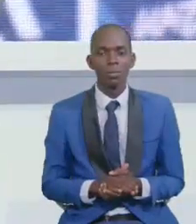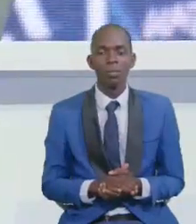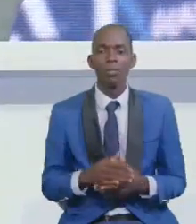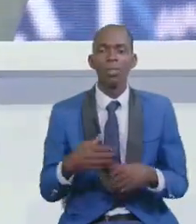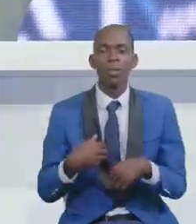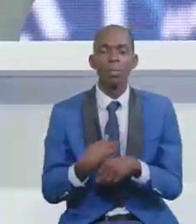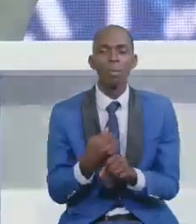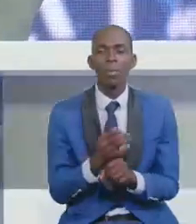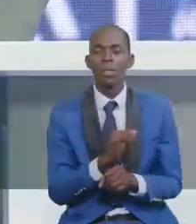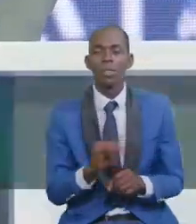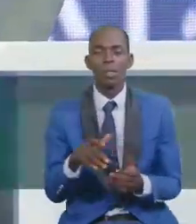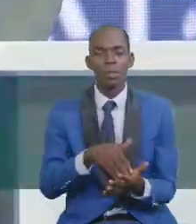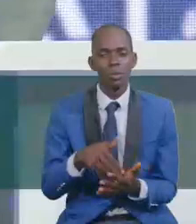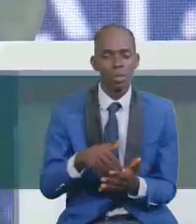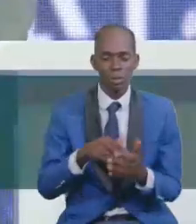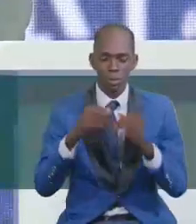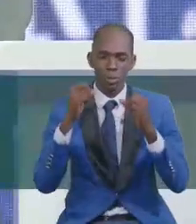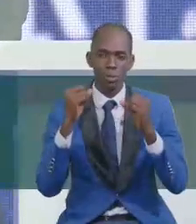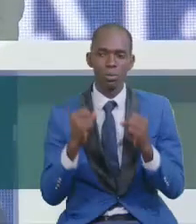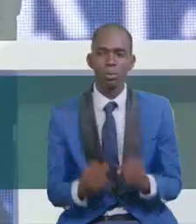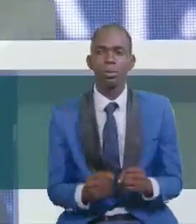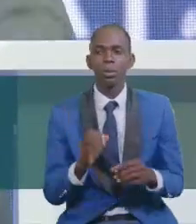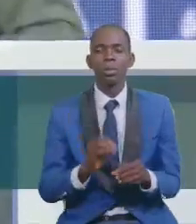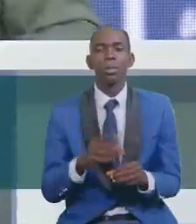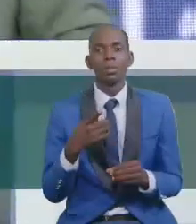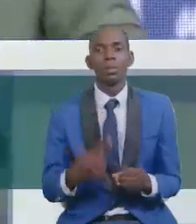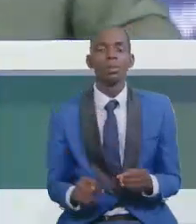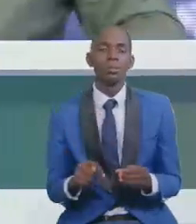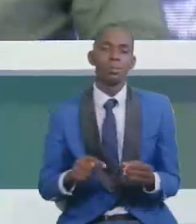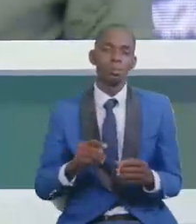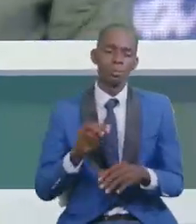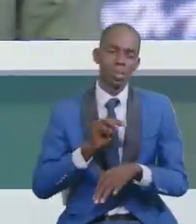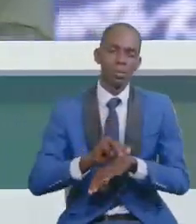Making the weak strong in the ministry.